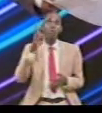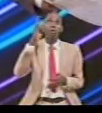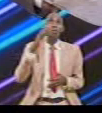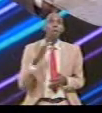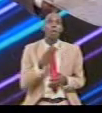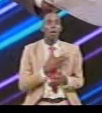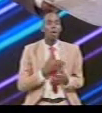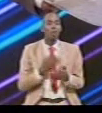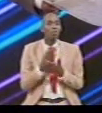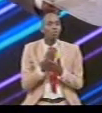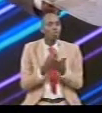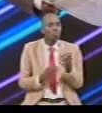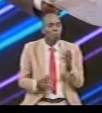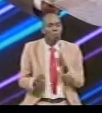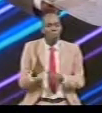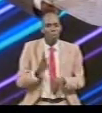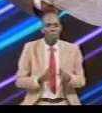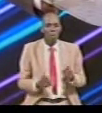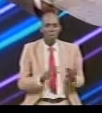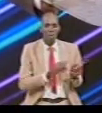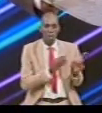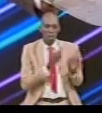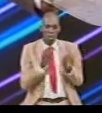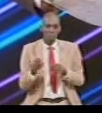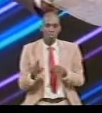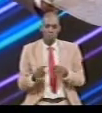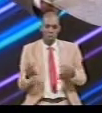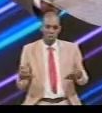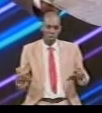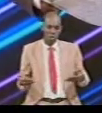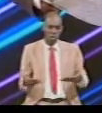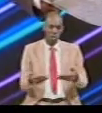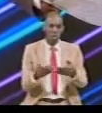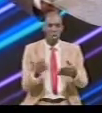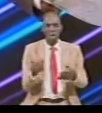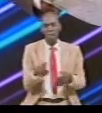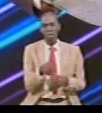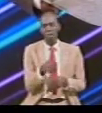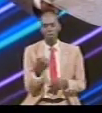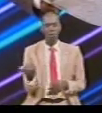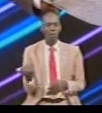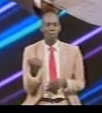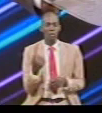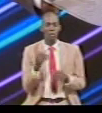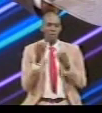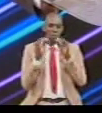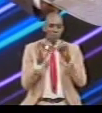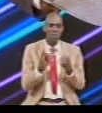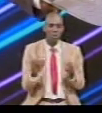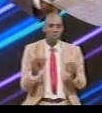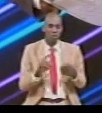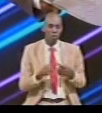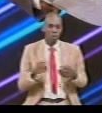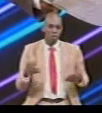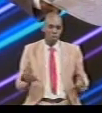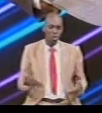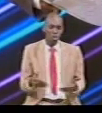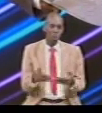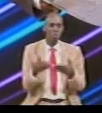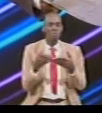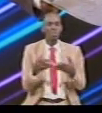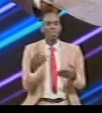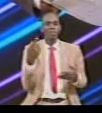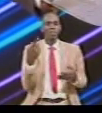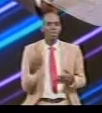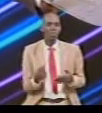to introduce another doctrine, to introduce circumcision, and to introduce the